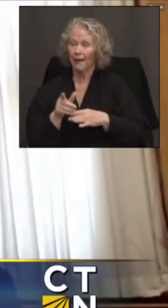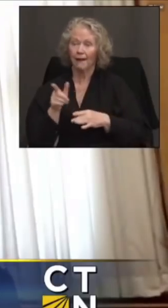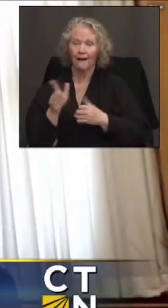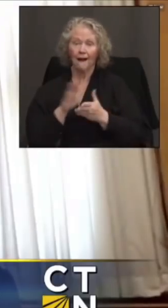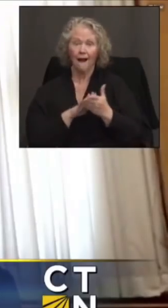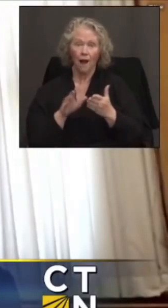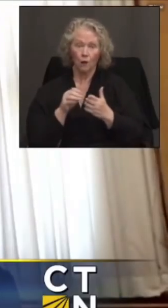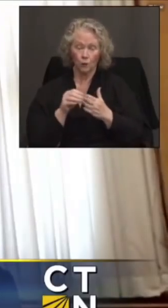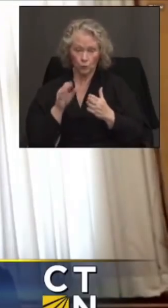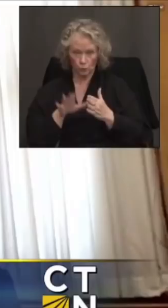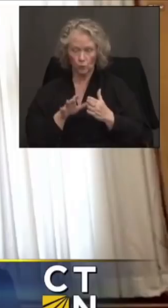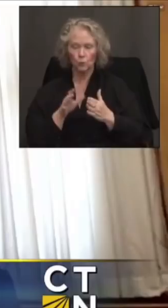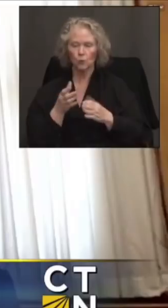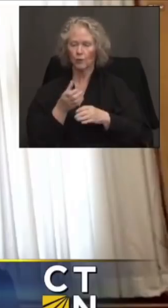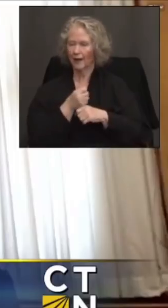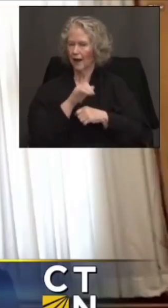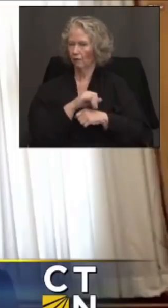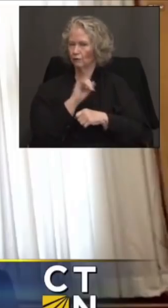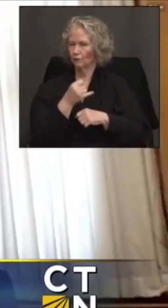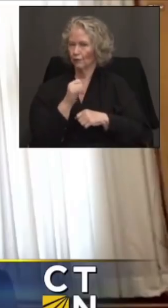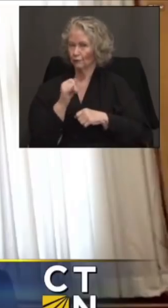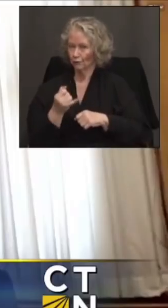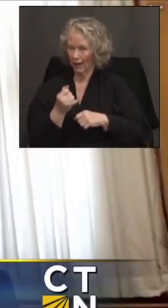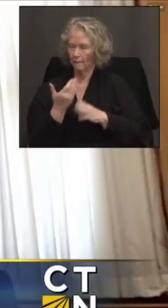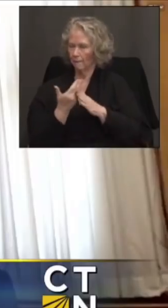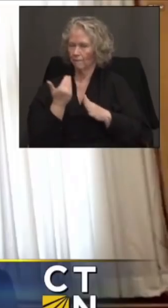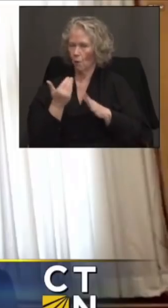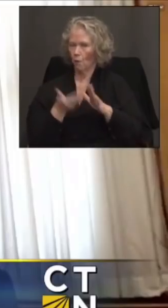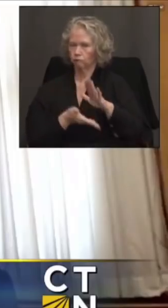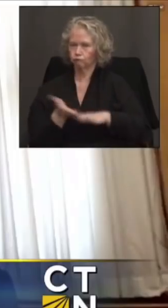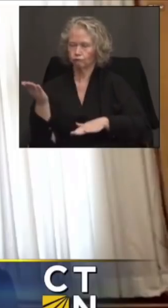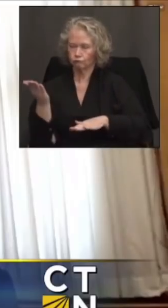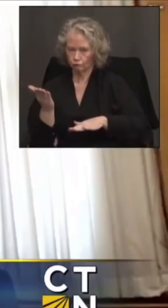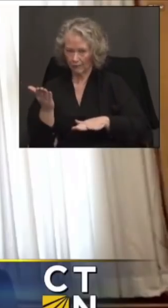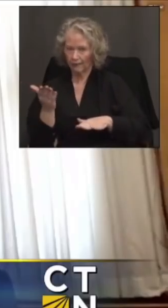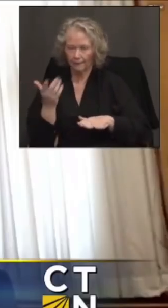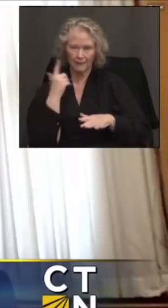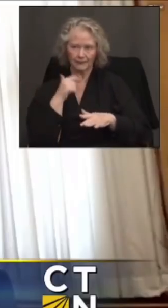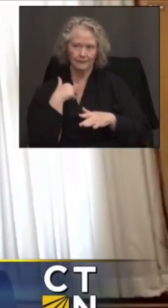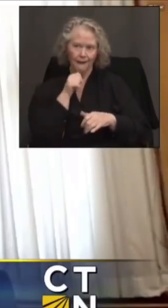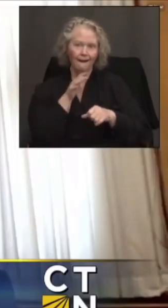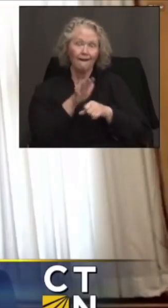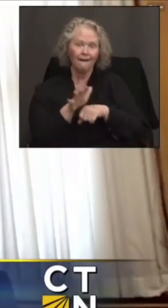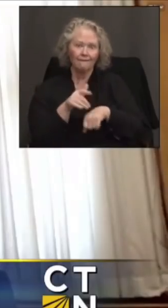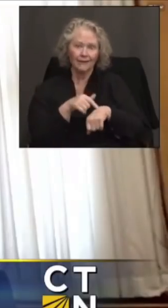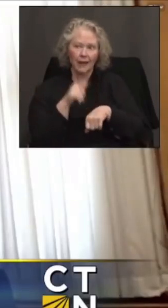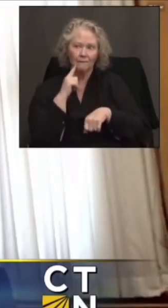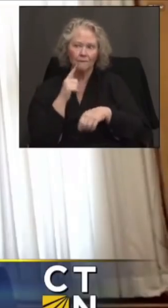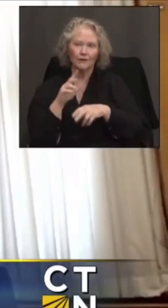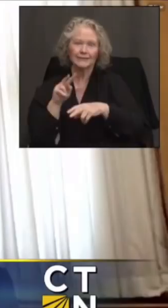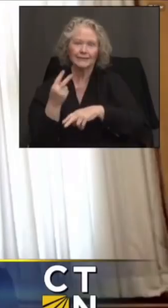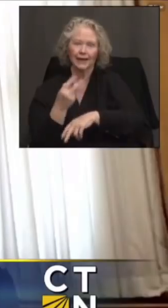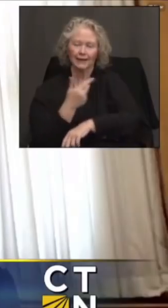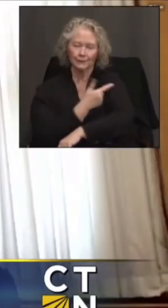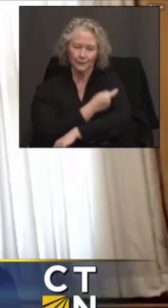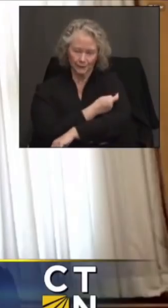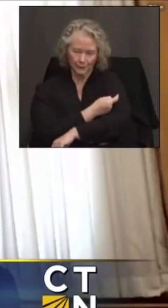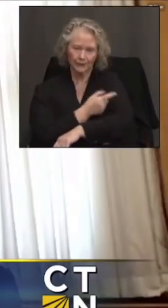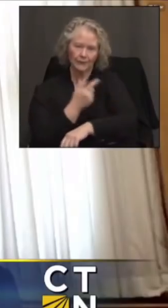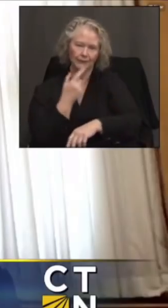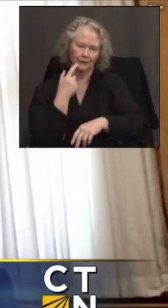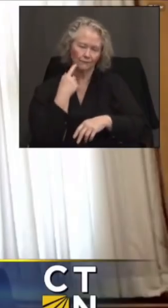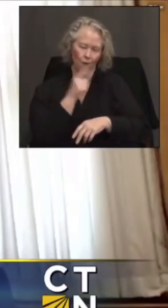students opportunity to receive Johnson & Johnson before they leave, knowing that we didn't really have enough time to get them a second dose of one of the